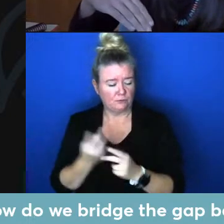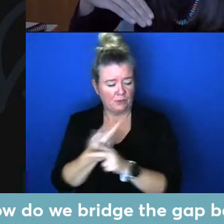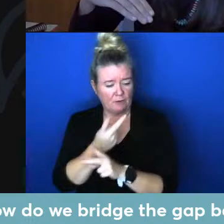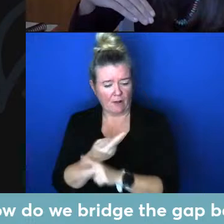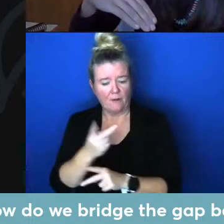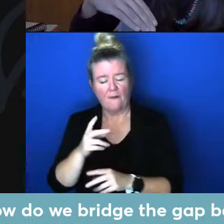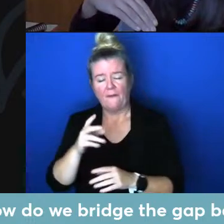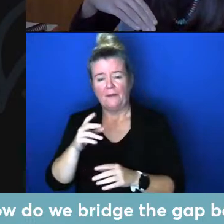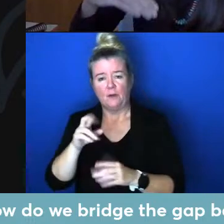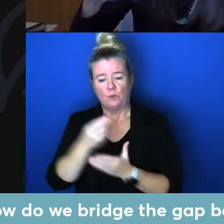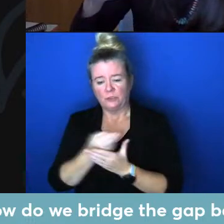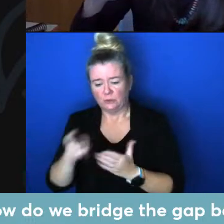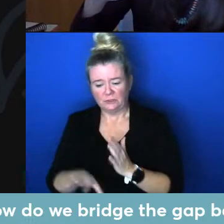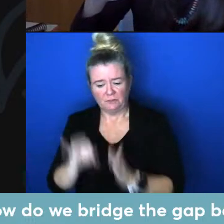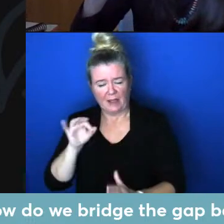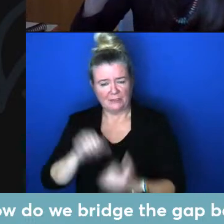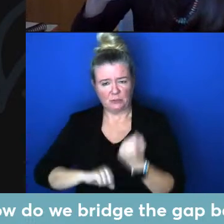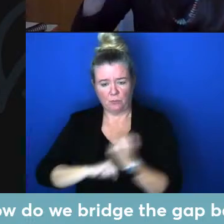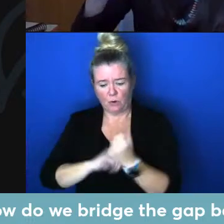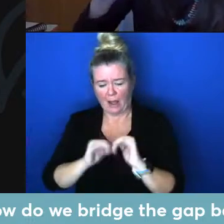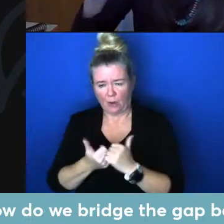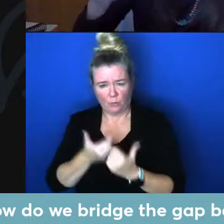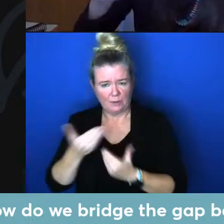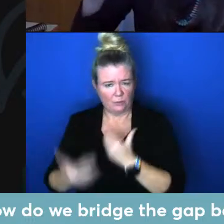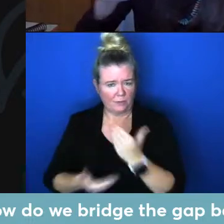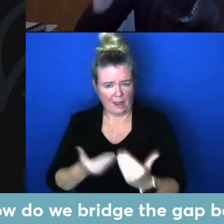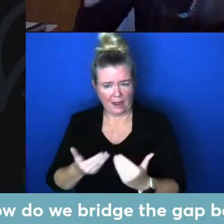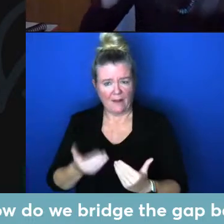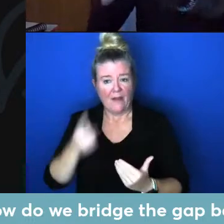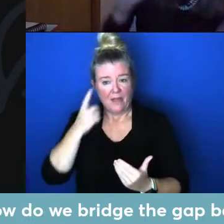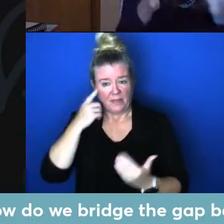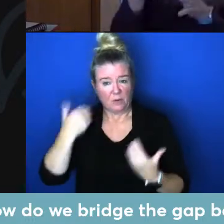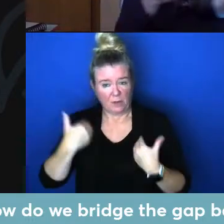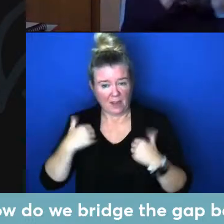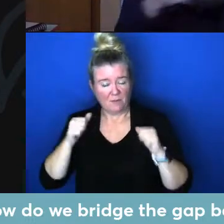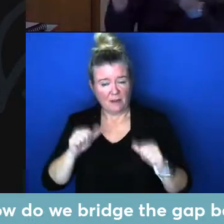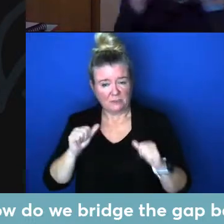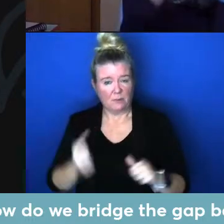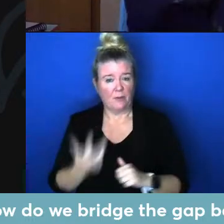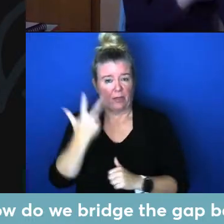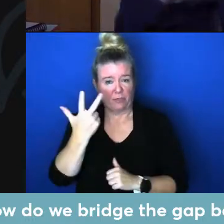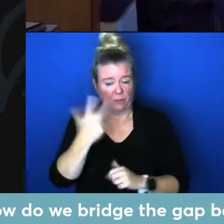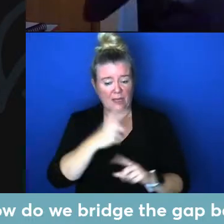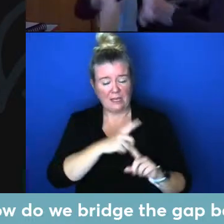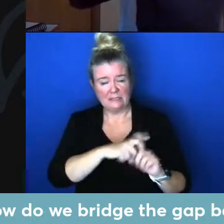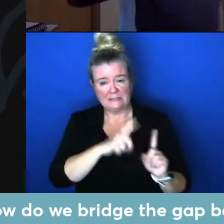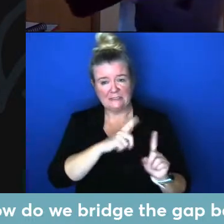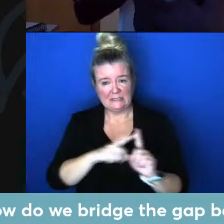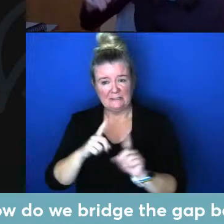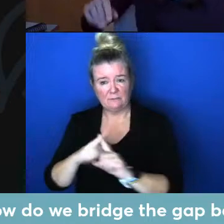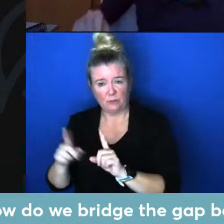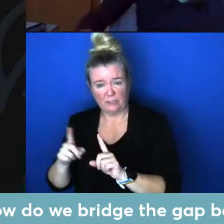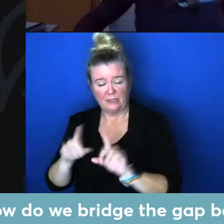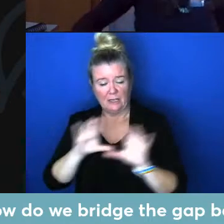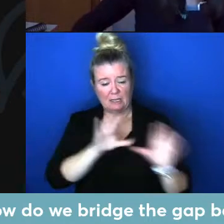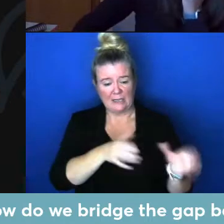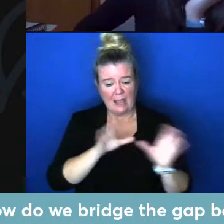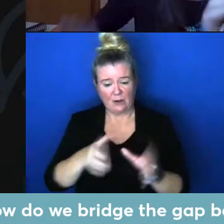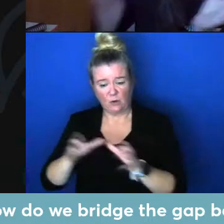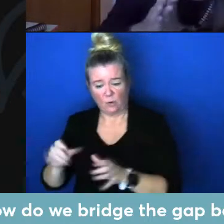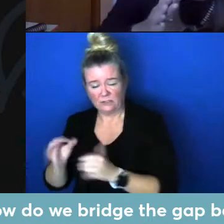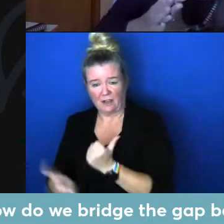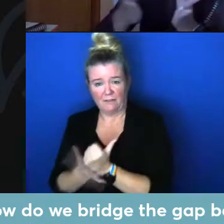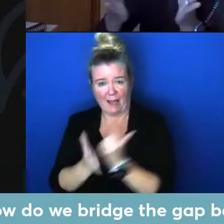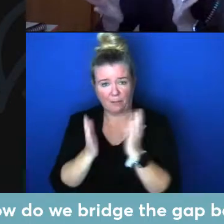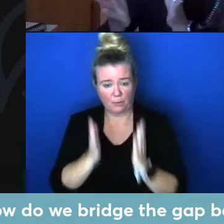and find support. So I'm thinking we've got possibly like three different categories of helpers